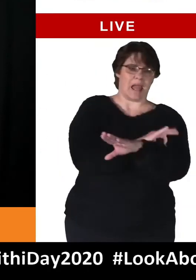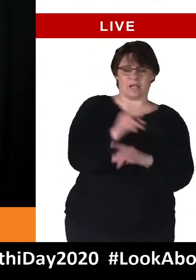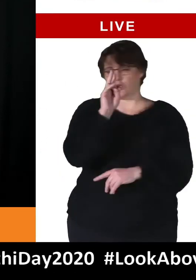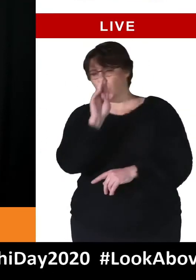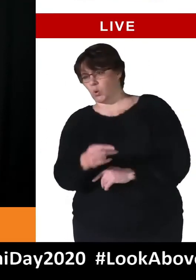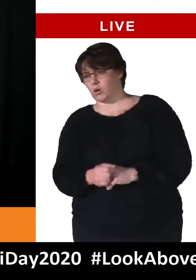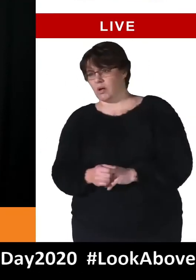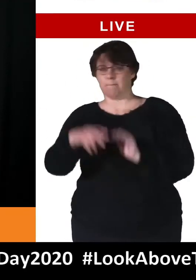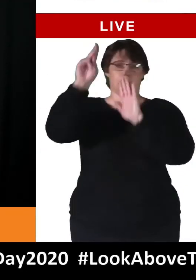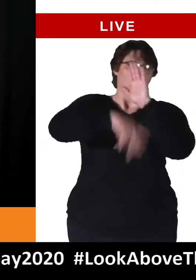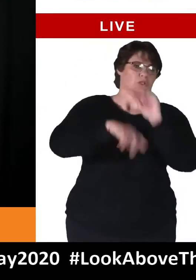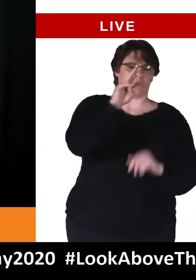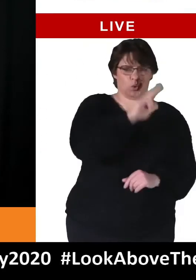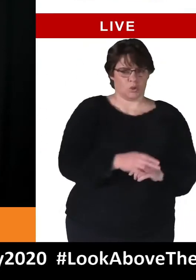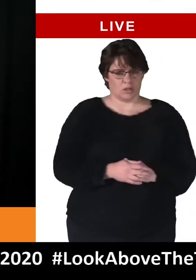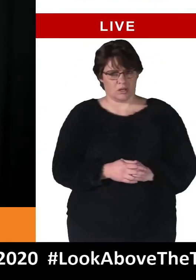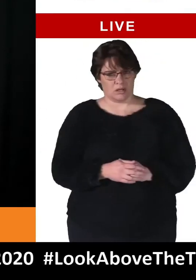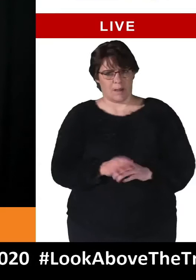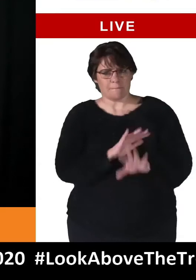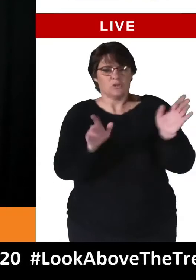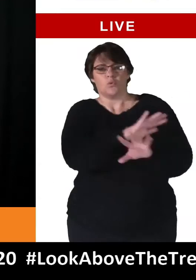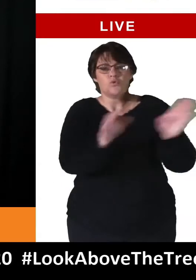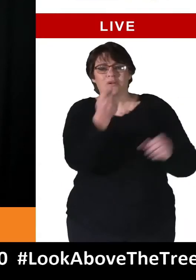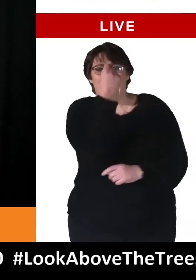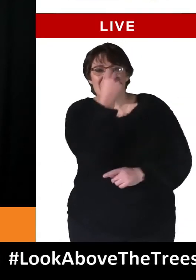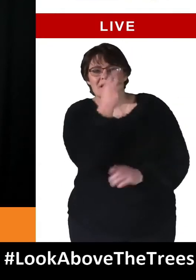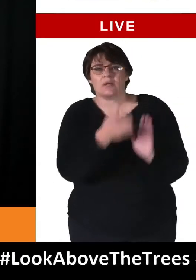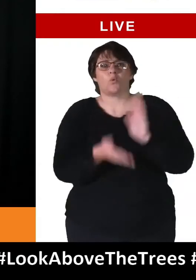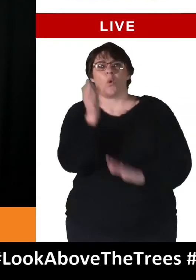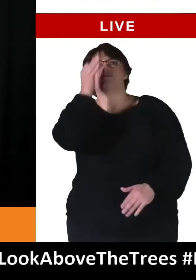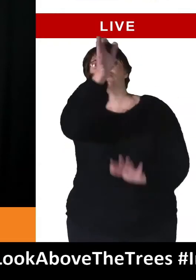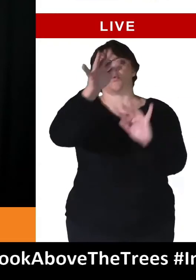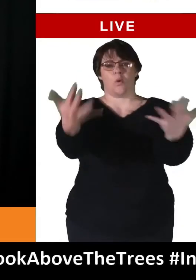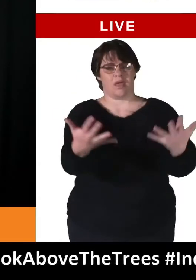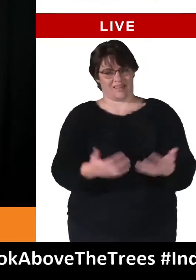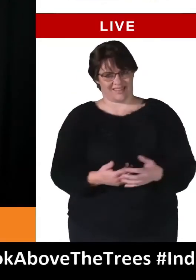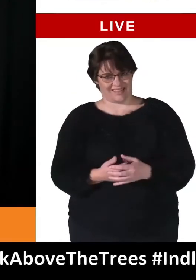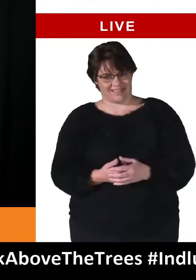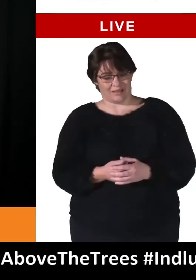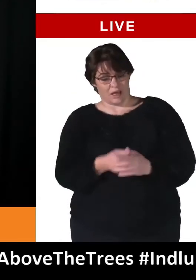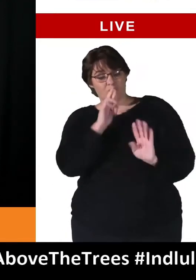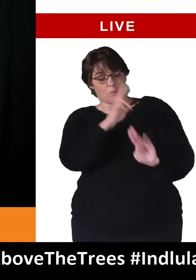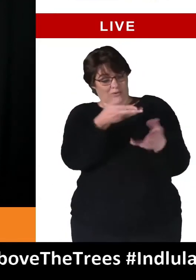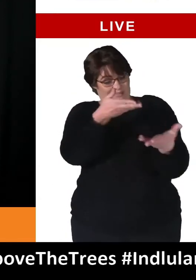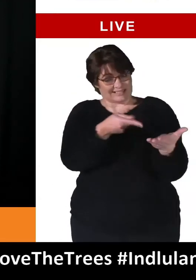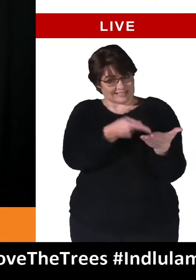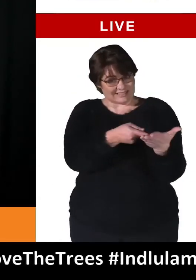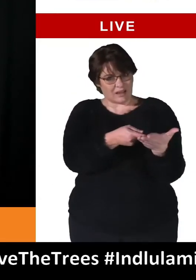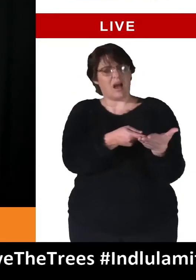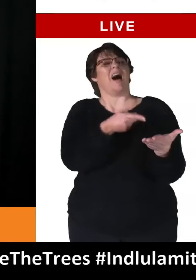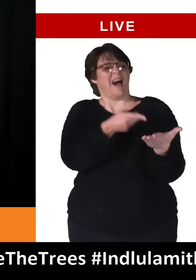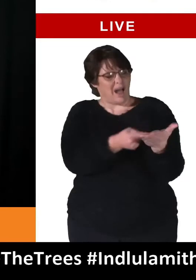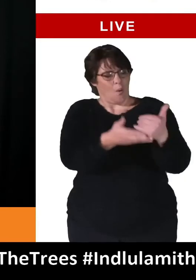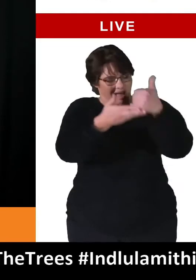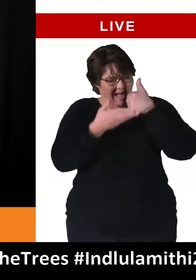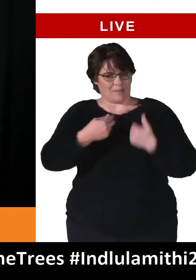cannot look at performance if you do not understand the direction. And this report should be